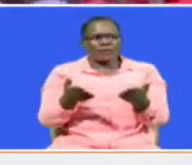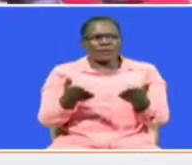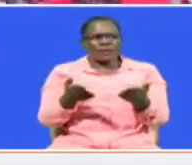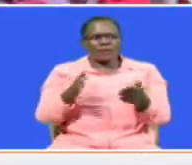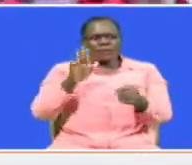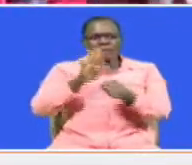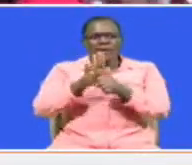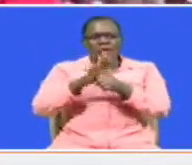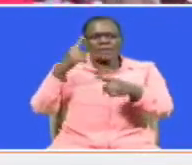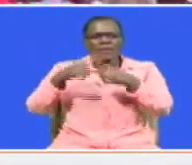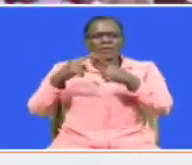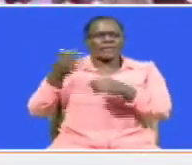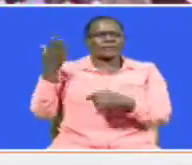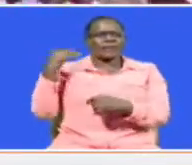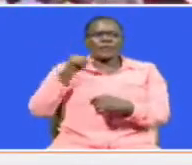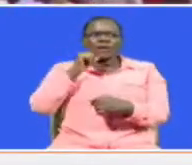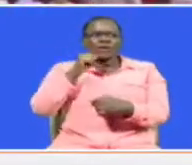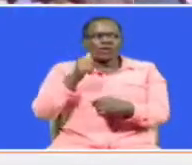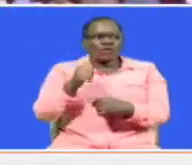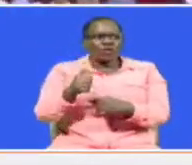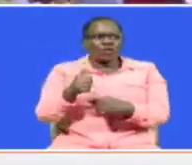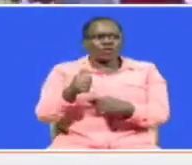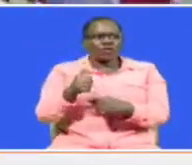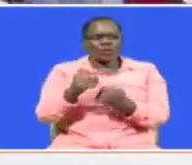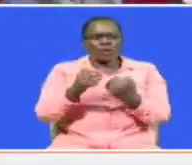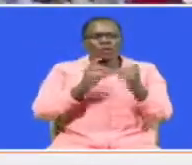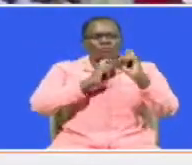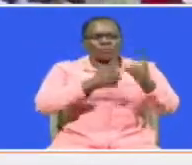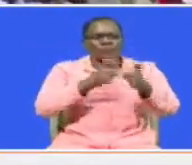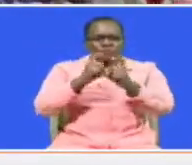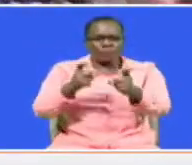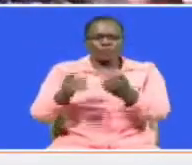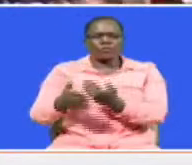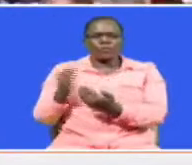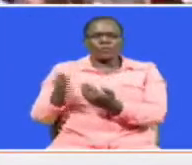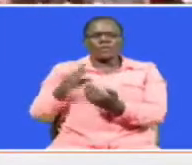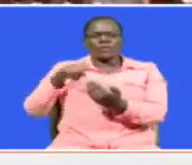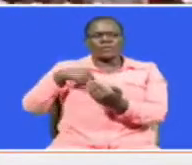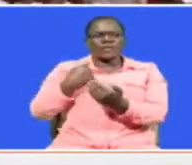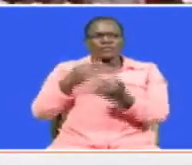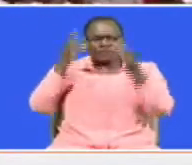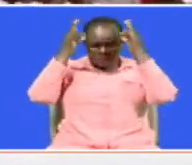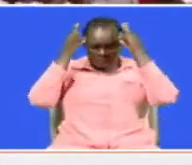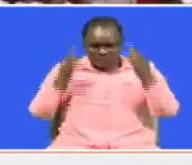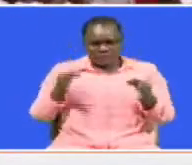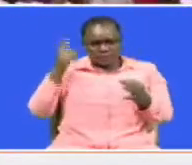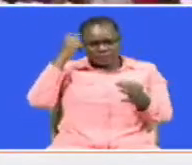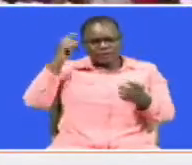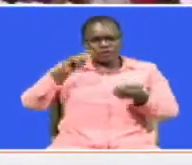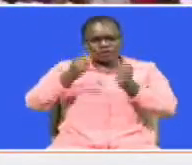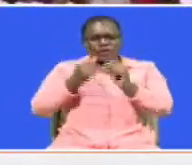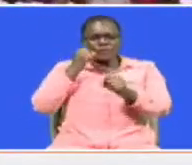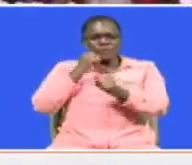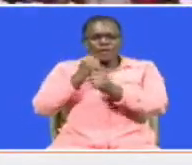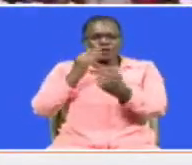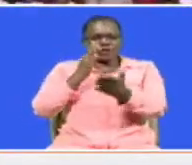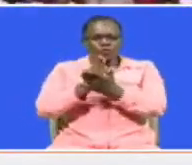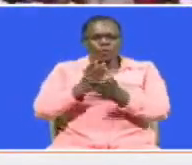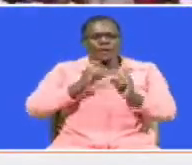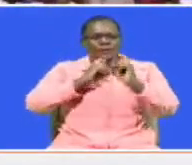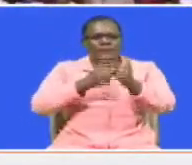years ago, we realized we were not appreciating talent, and we decided that we must ensure that talent